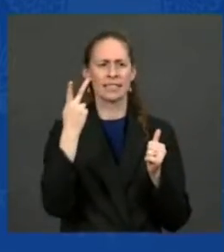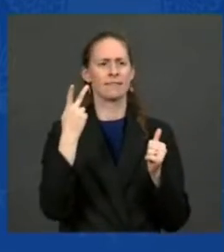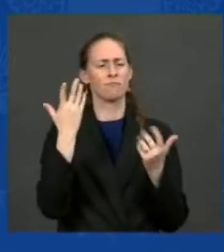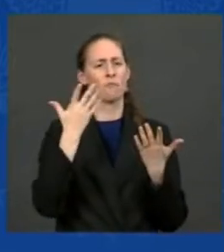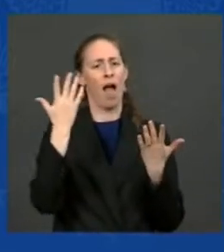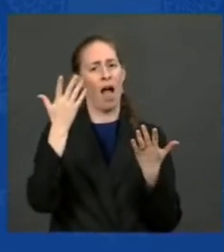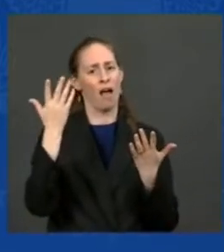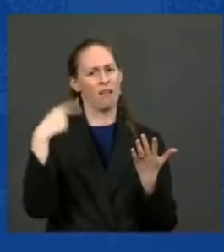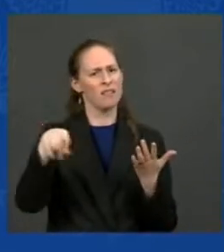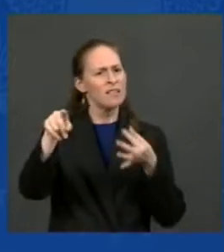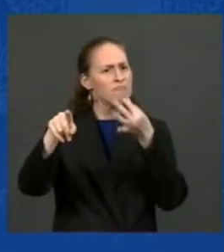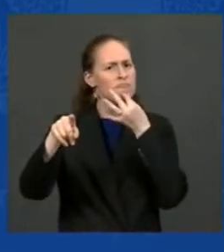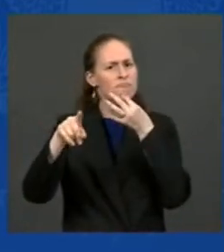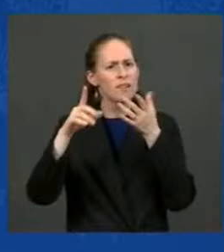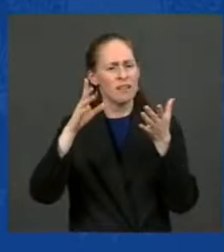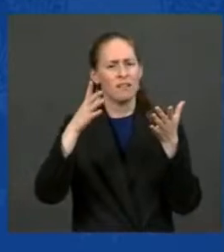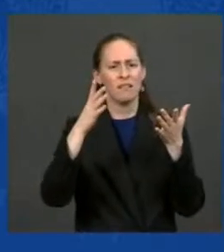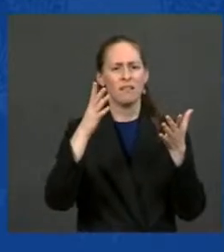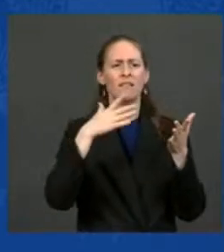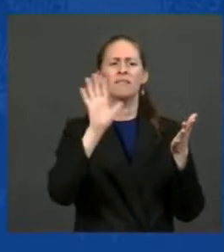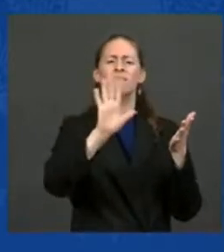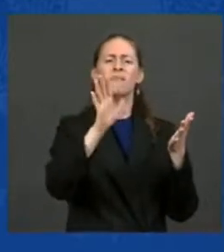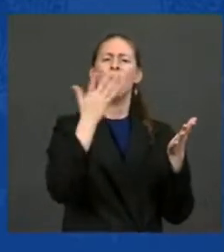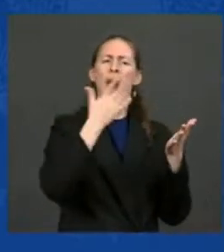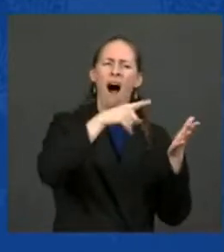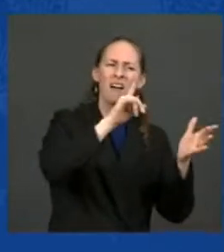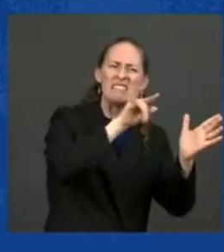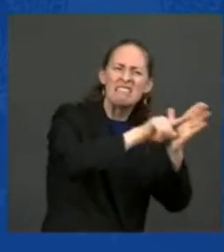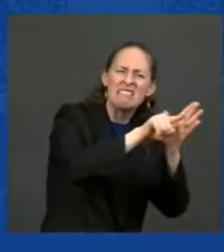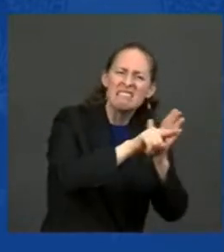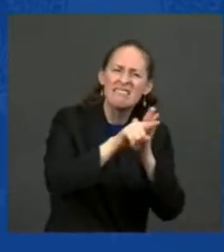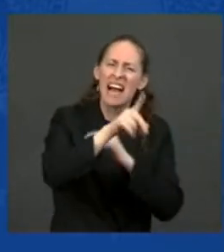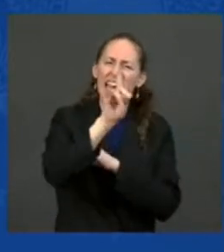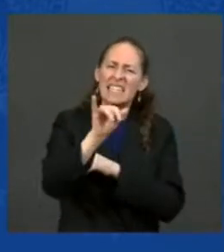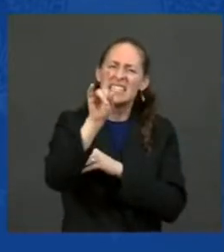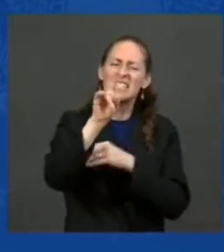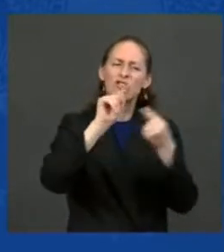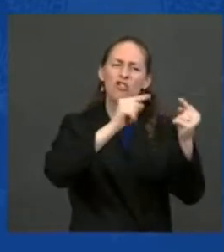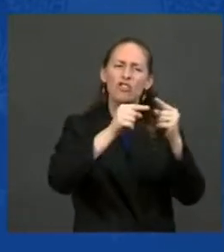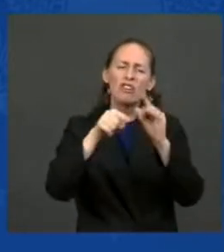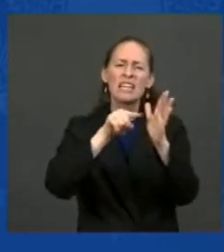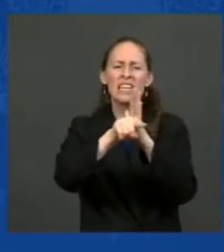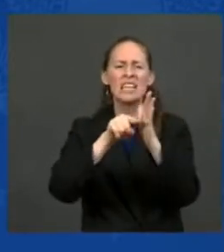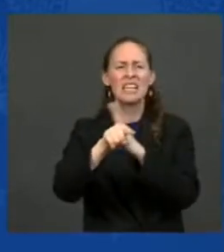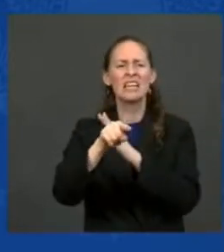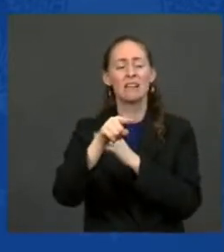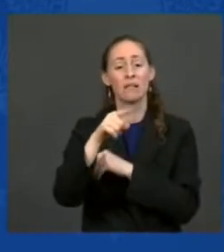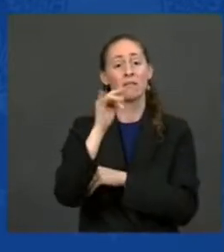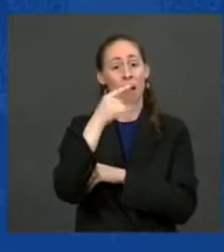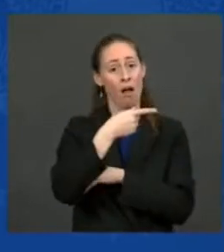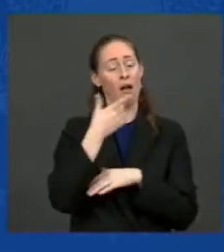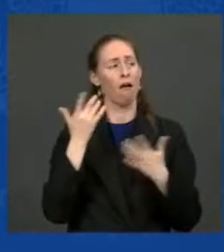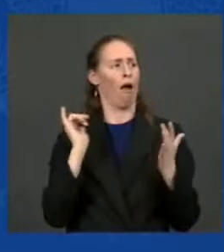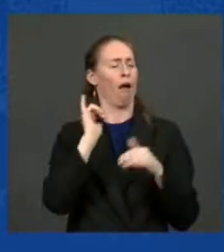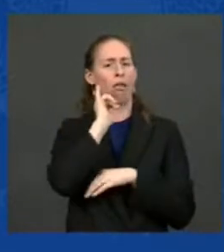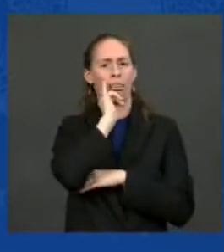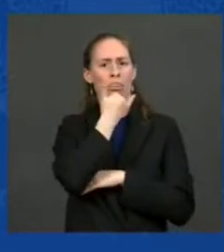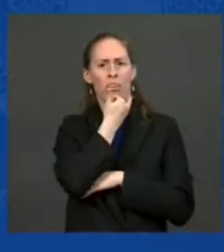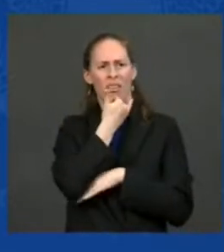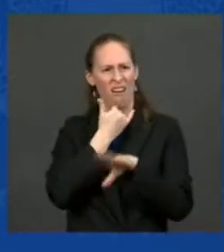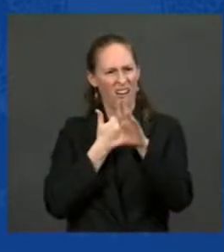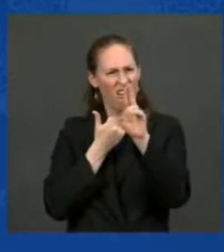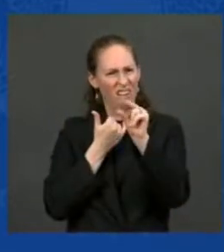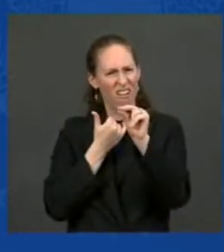mass atrocities, crimes against humanity, do not happen by accident. They don't happen